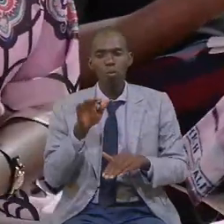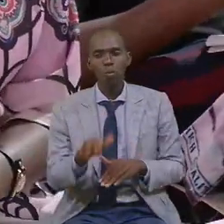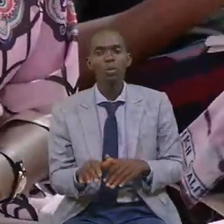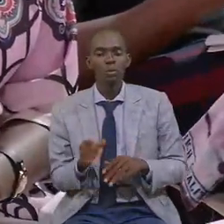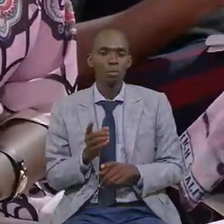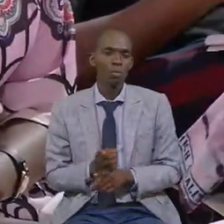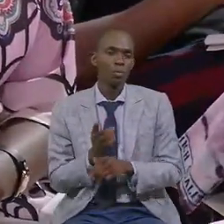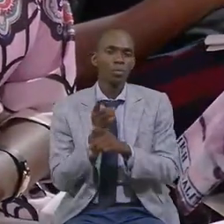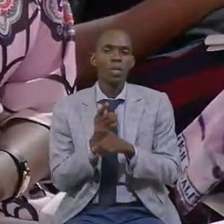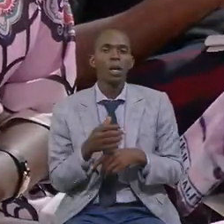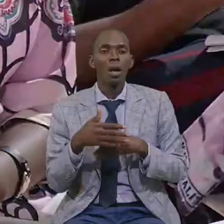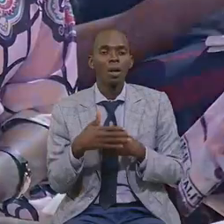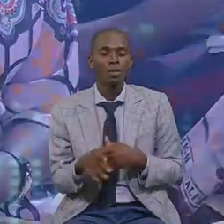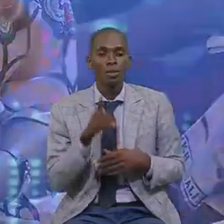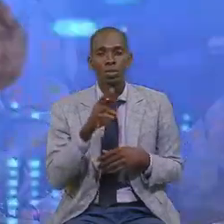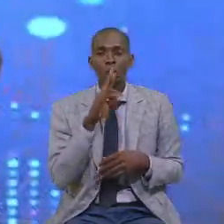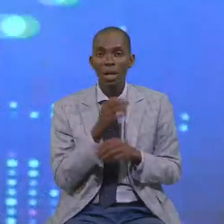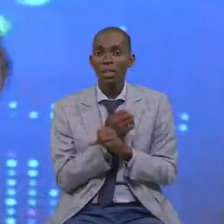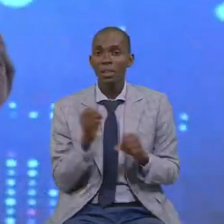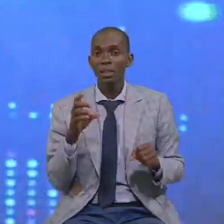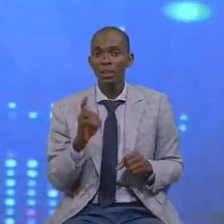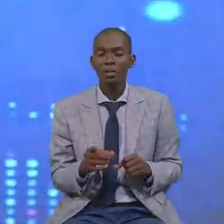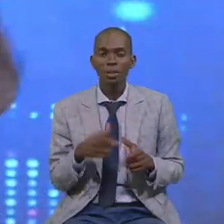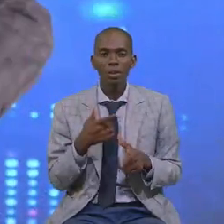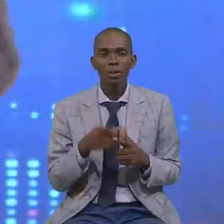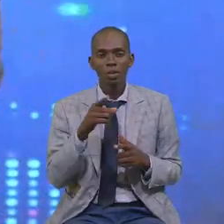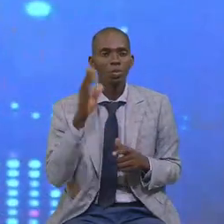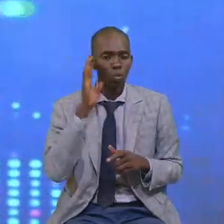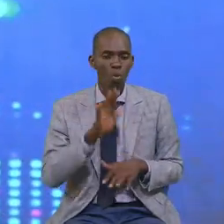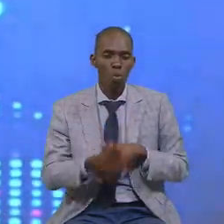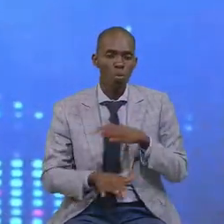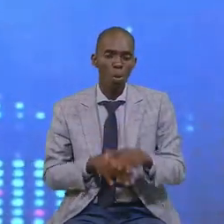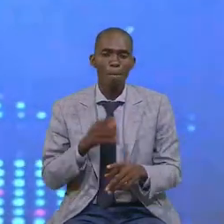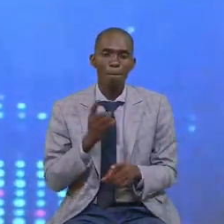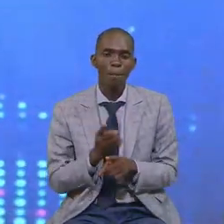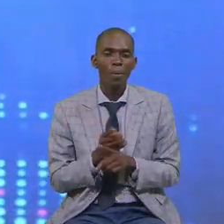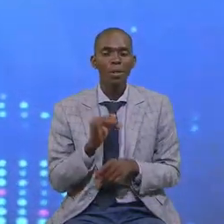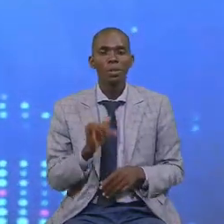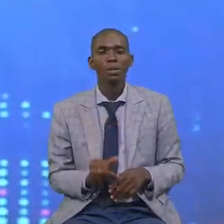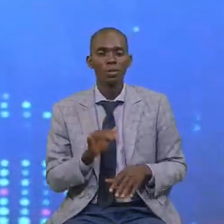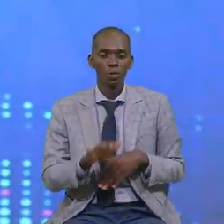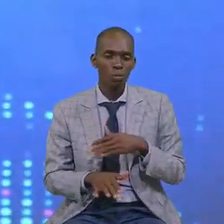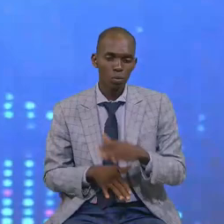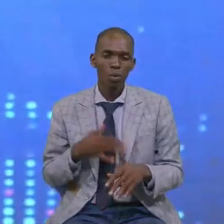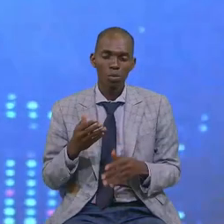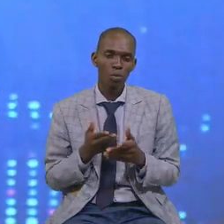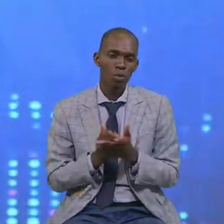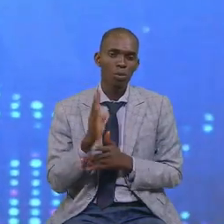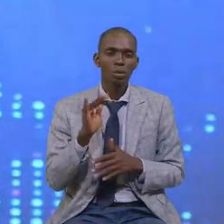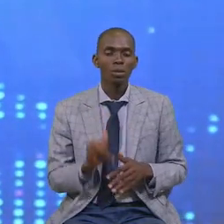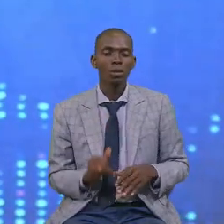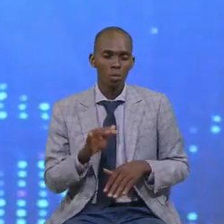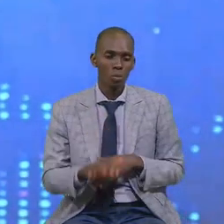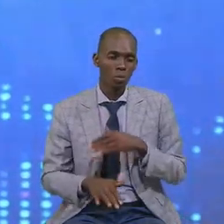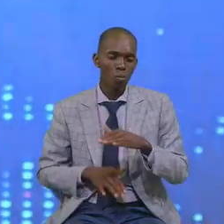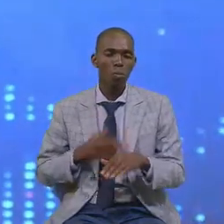we're saved, we walk properly. We walk rightly. We walk